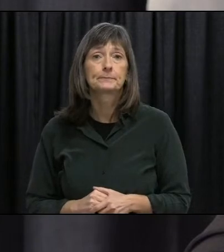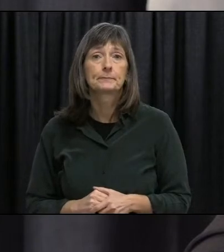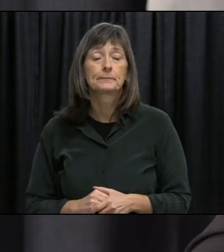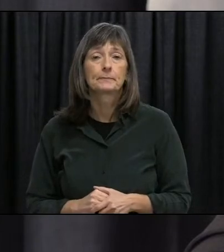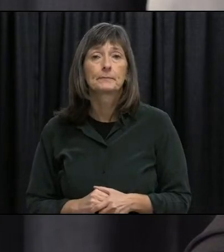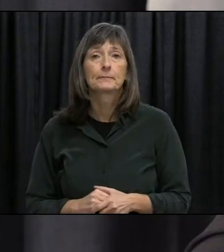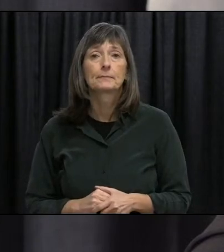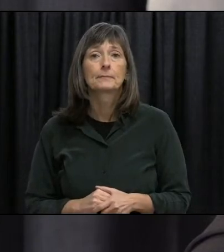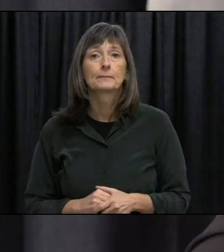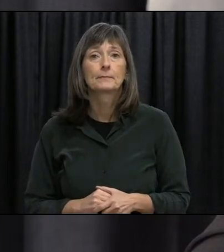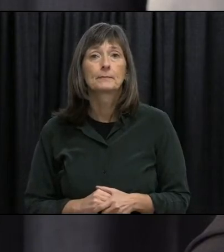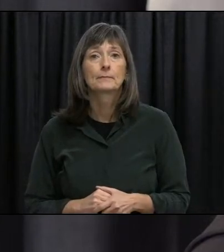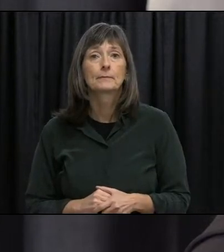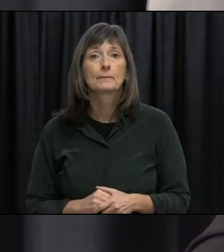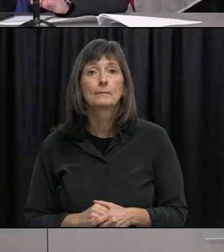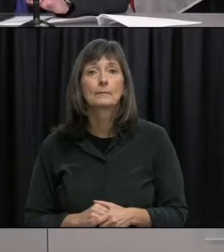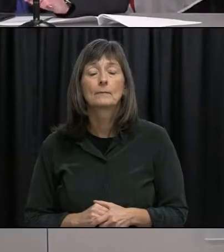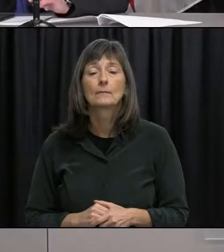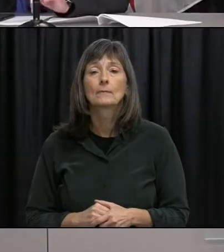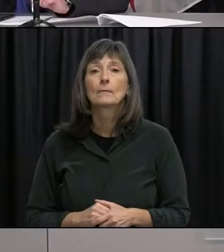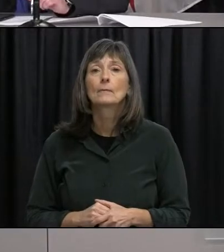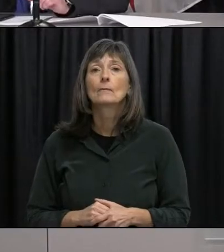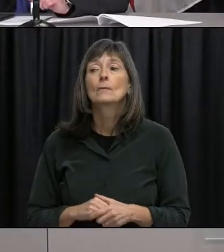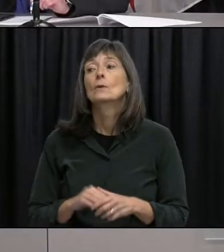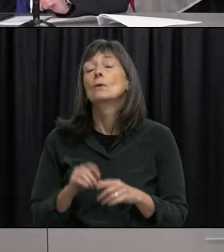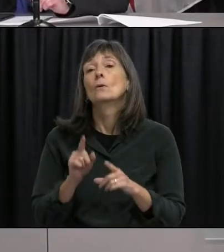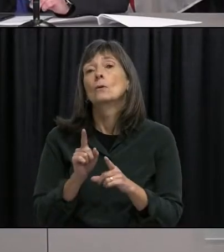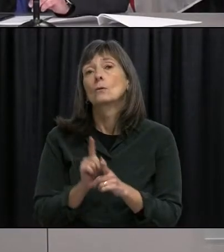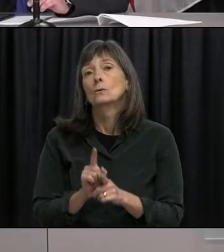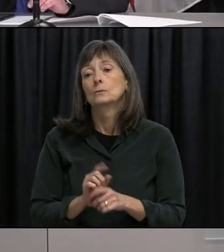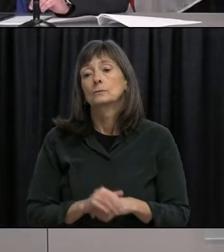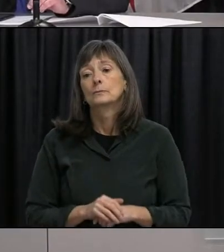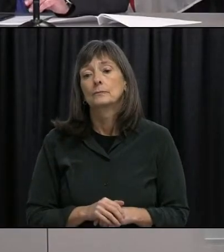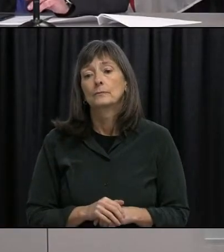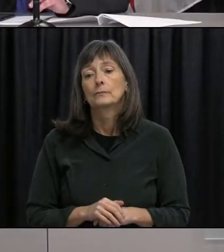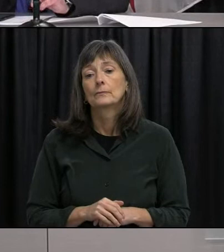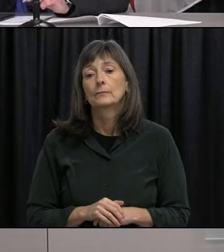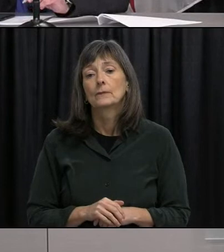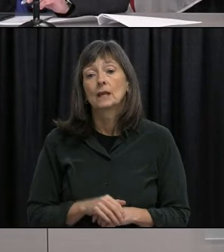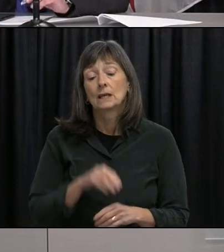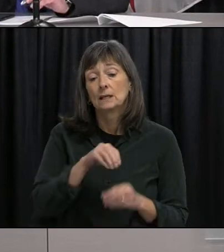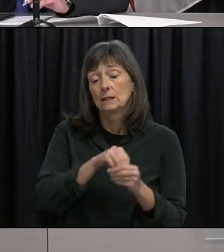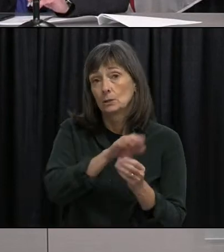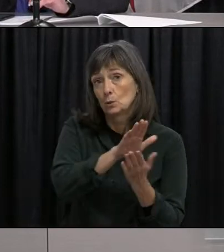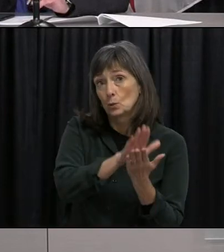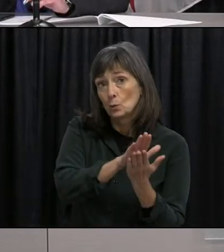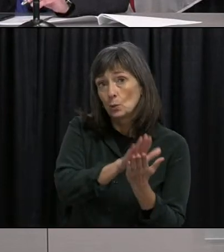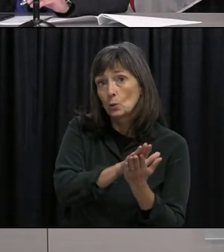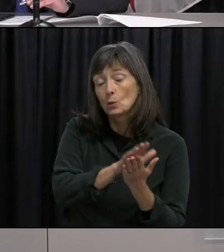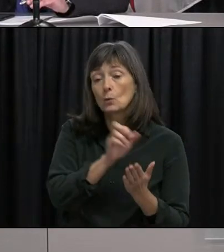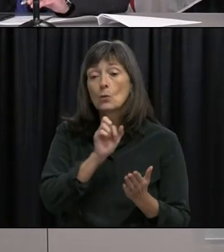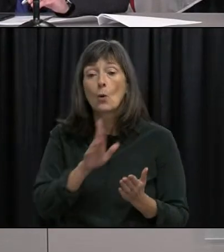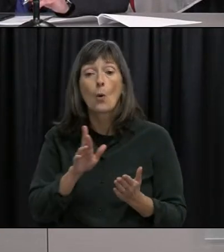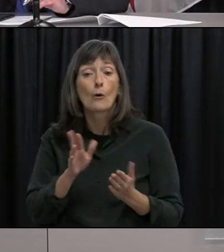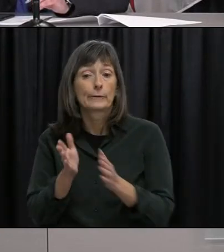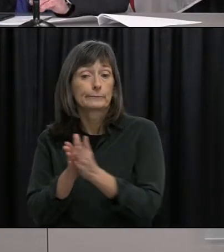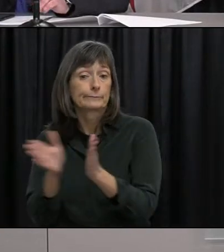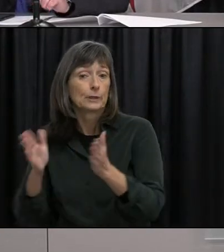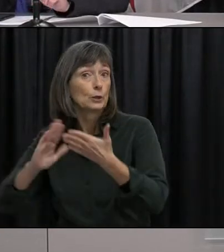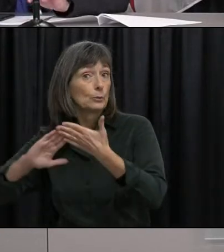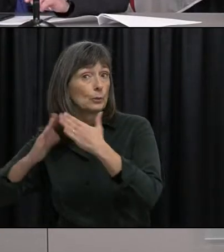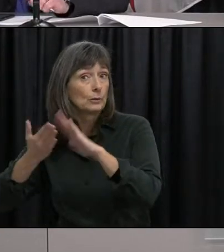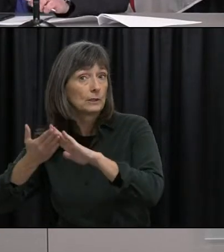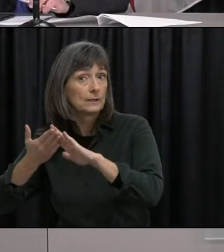think as well, just to expand on that, whether it's within our schools or within the general